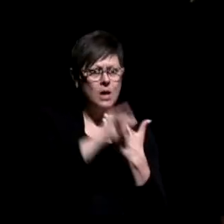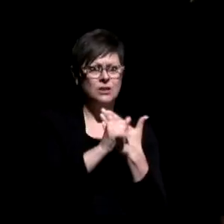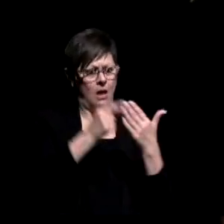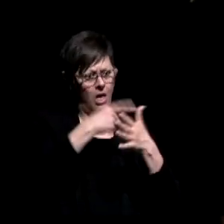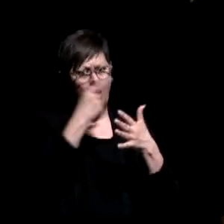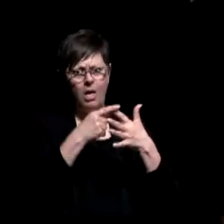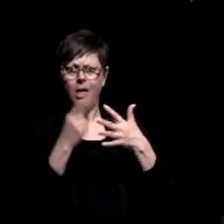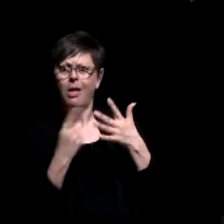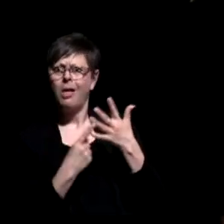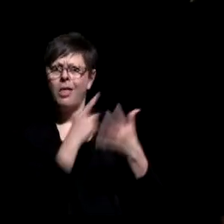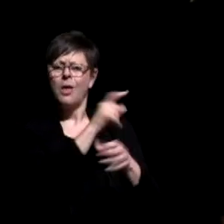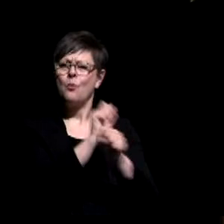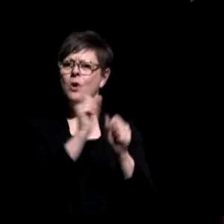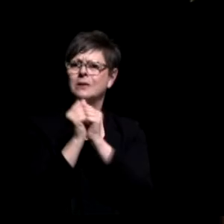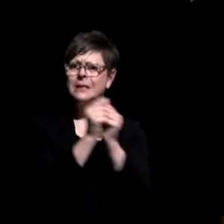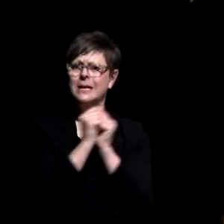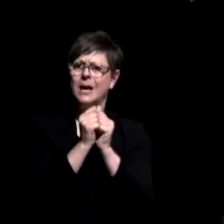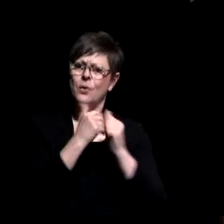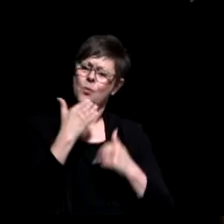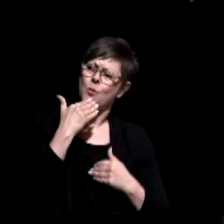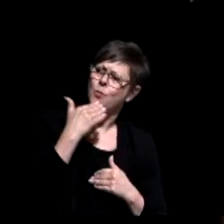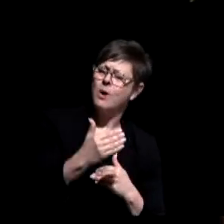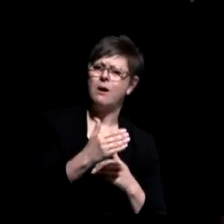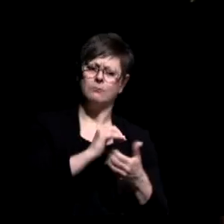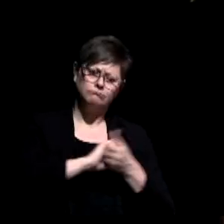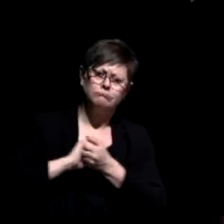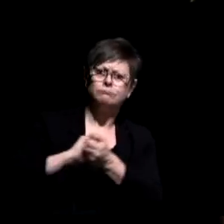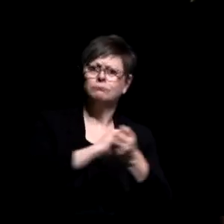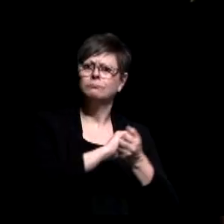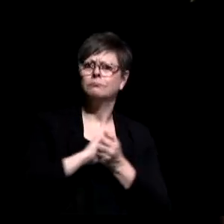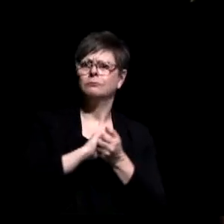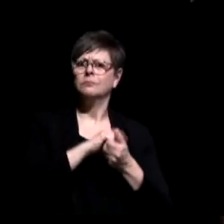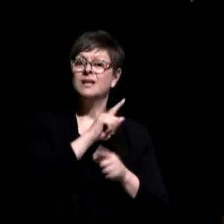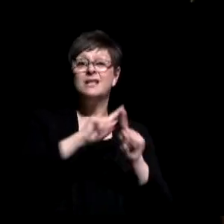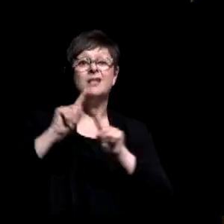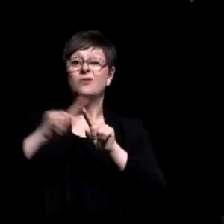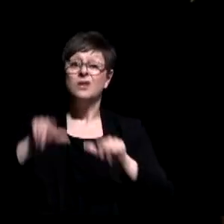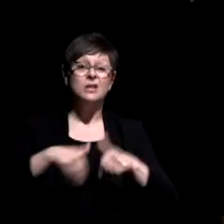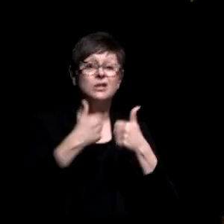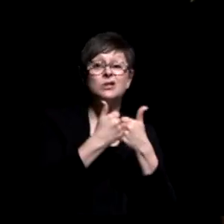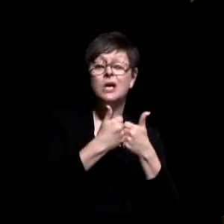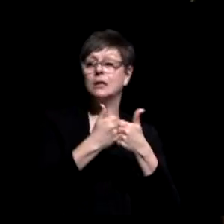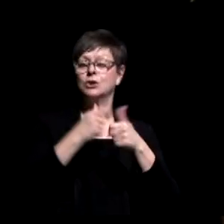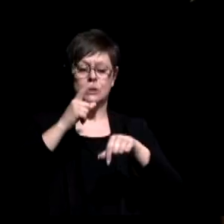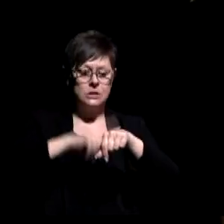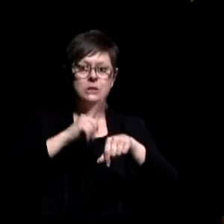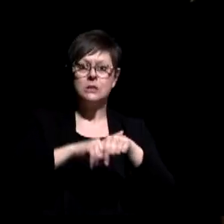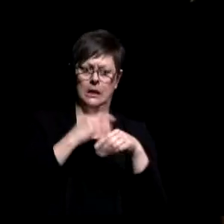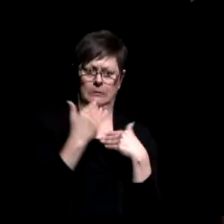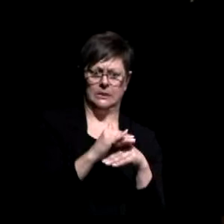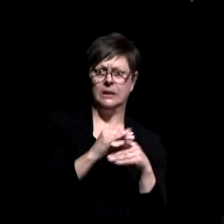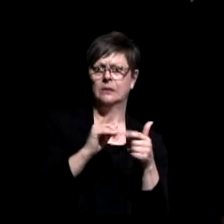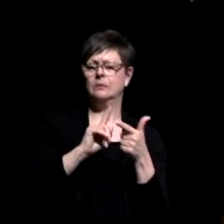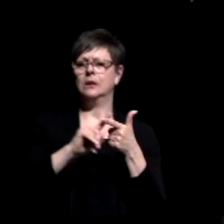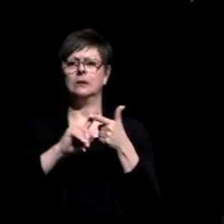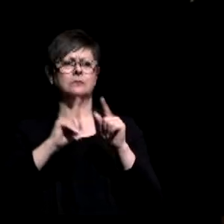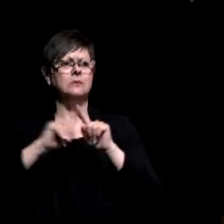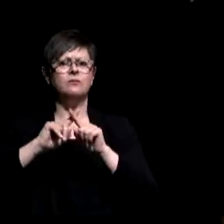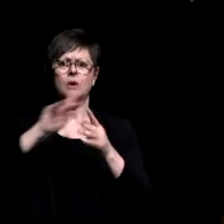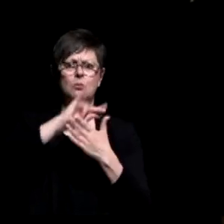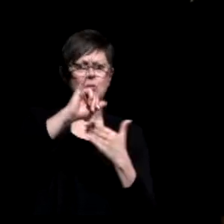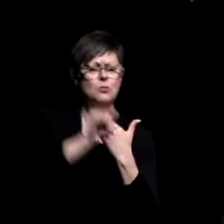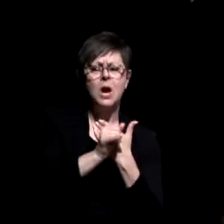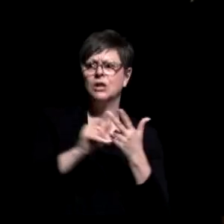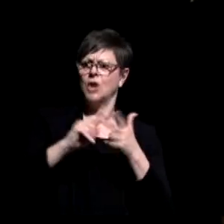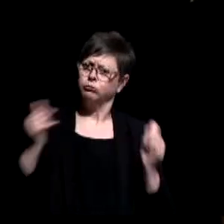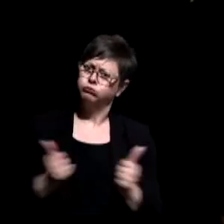seamlessly while dealing with challenges including tight timelines, concurrency of projects, large